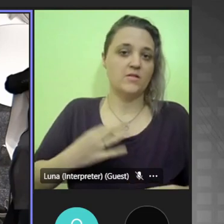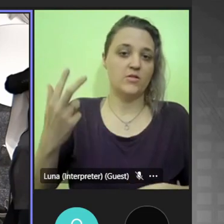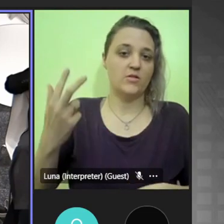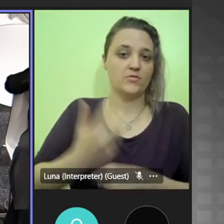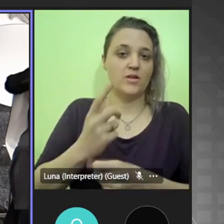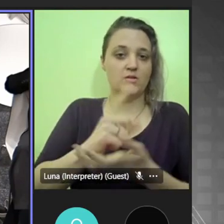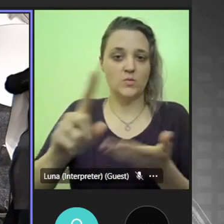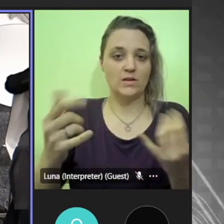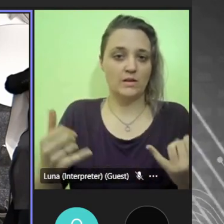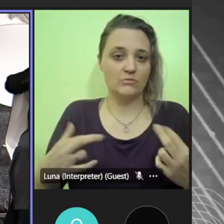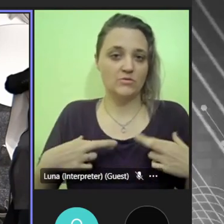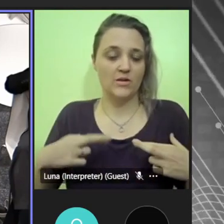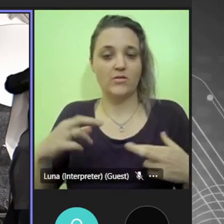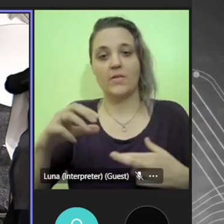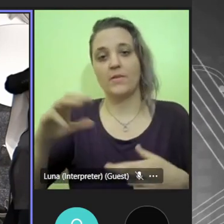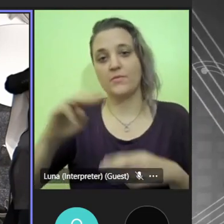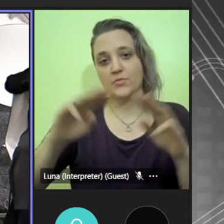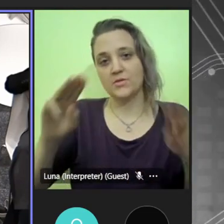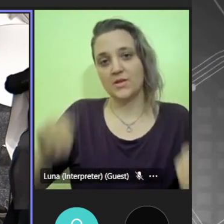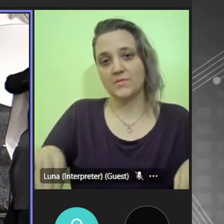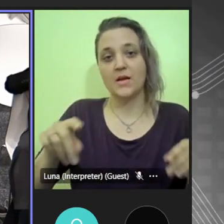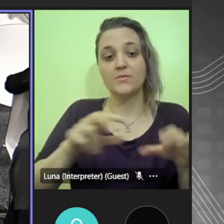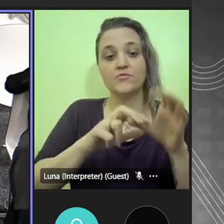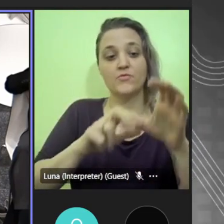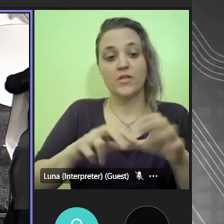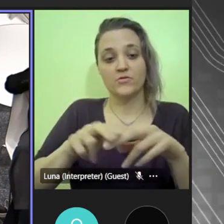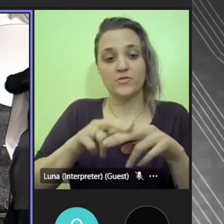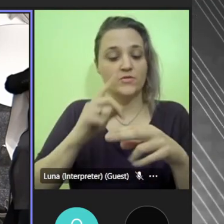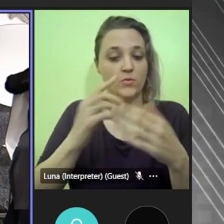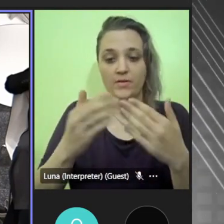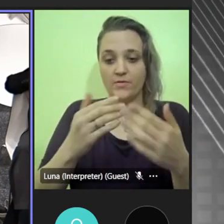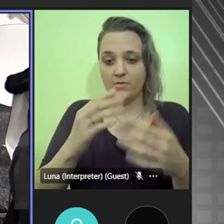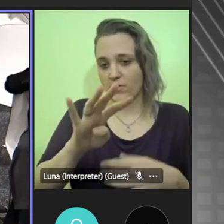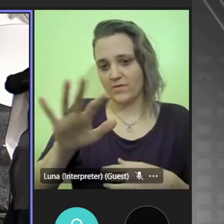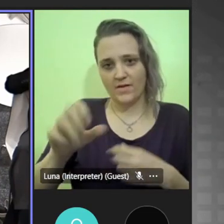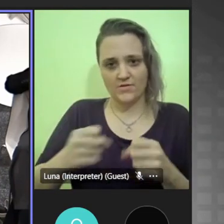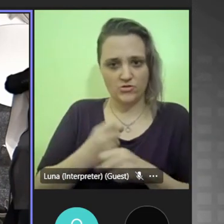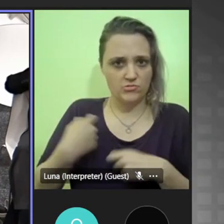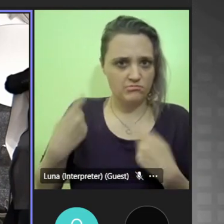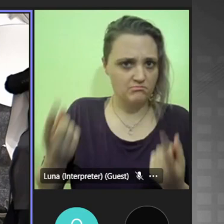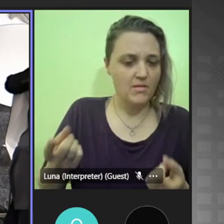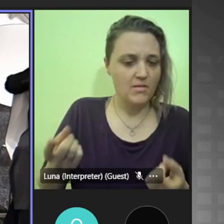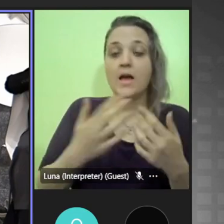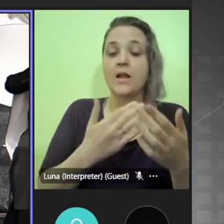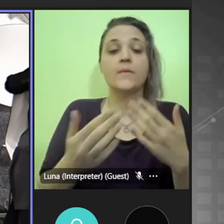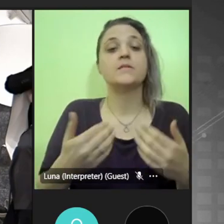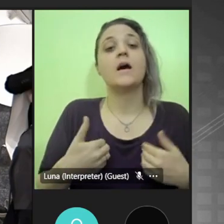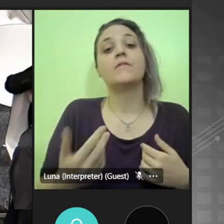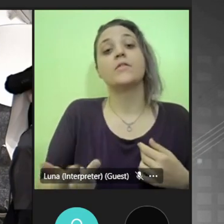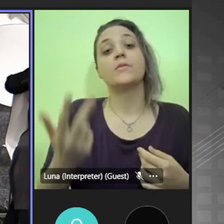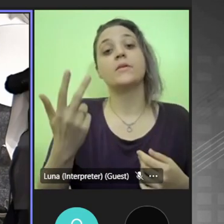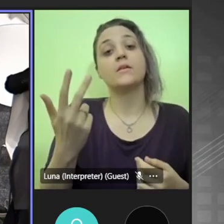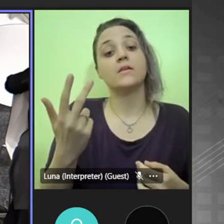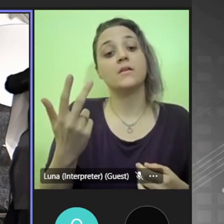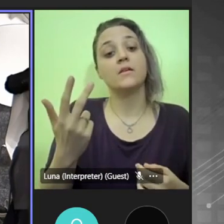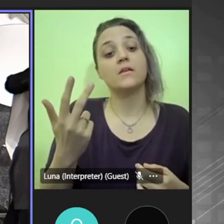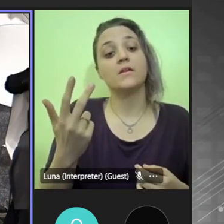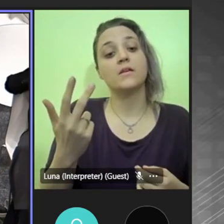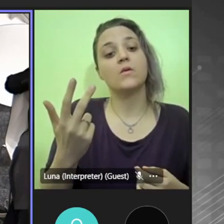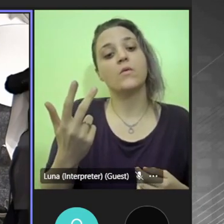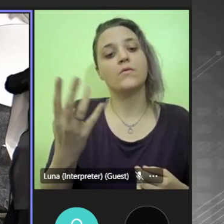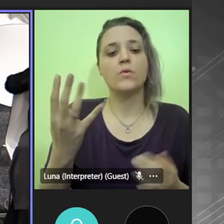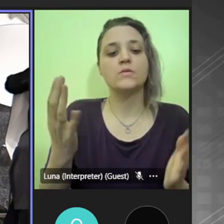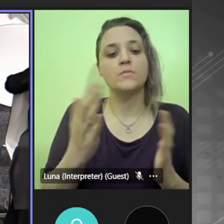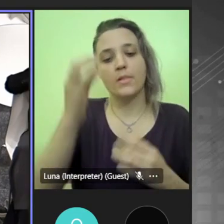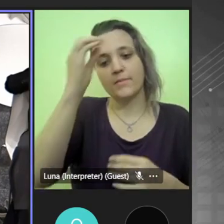volunteer now that I'm retired 3 days a week at Smithsonian Museums, and I've been riding the trains for whatever that is, 45 years. Anyway, I